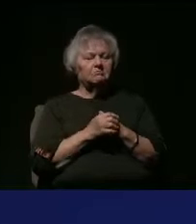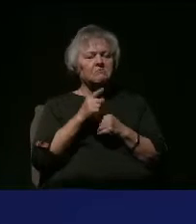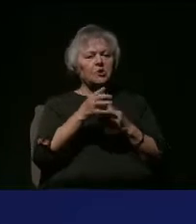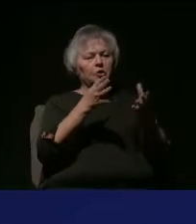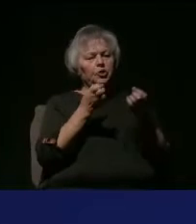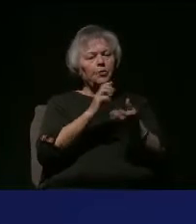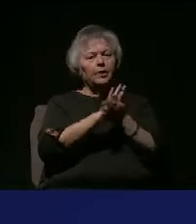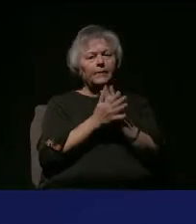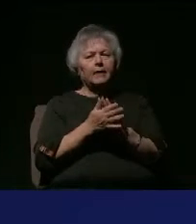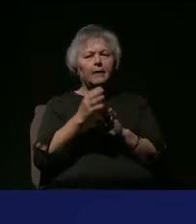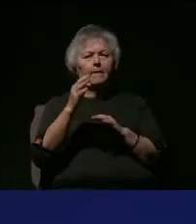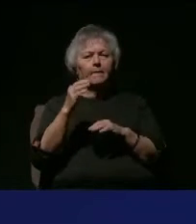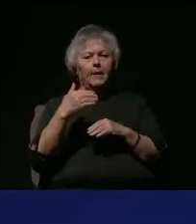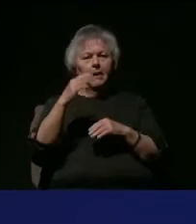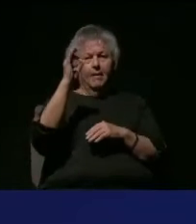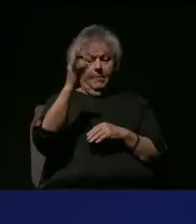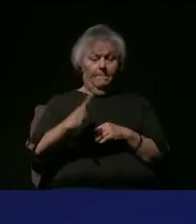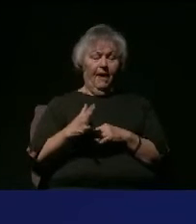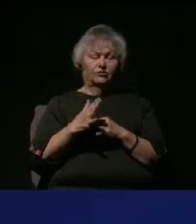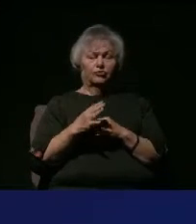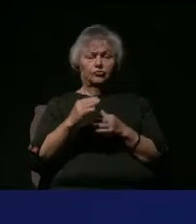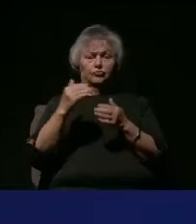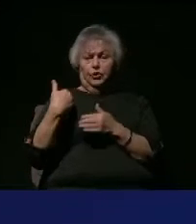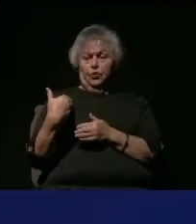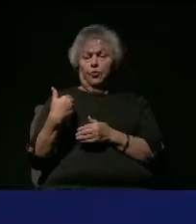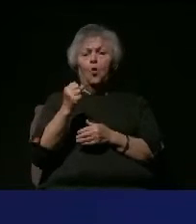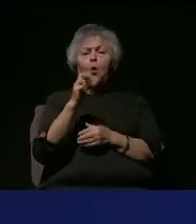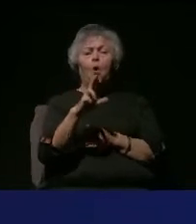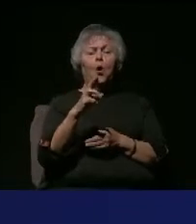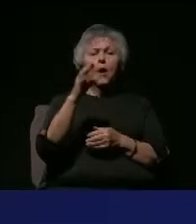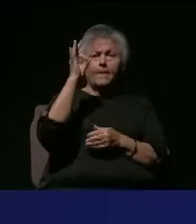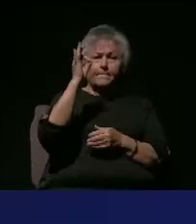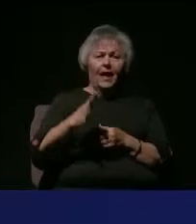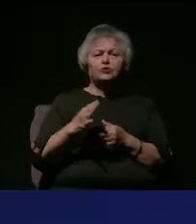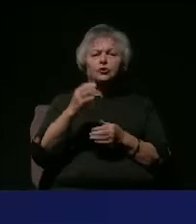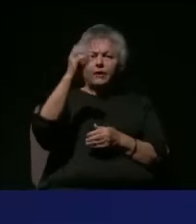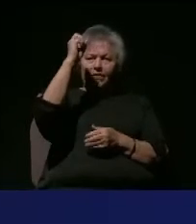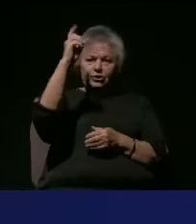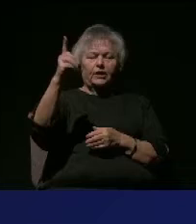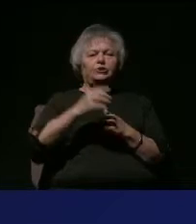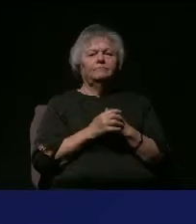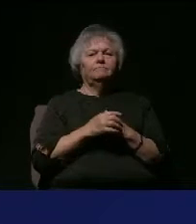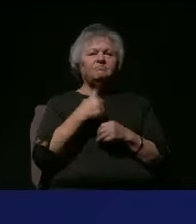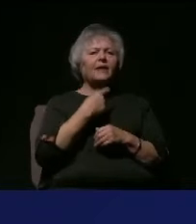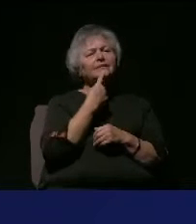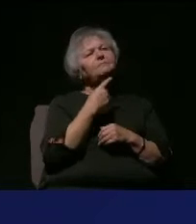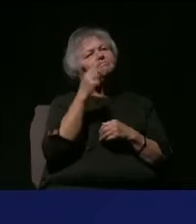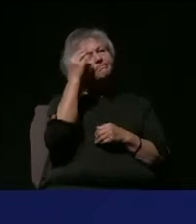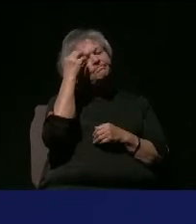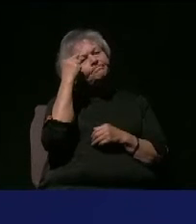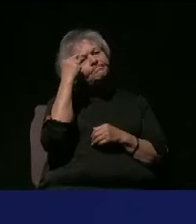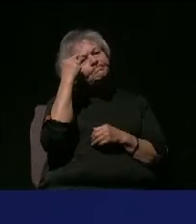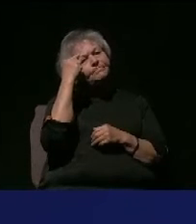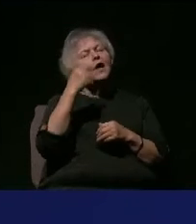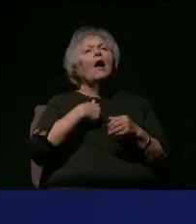the minister of education. So I decided to be the minister of education because I was thinking in my mind that I wanted to move toward being a pastor. I believe that's what